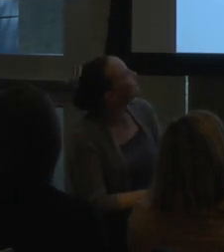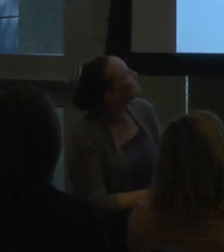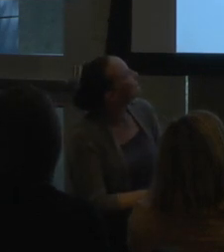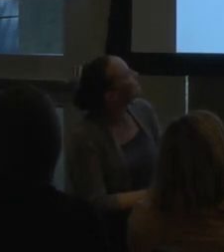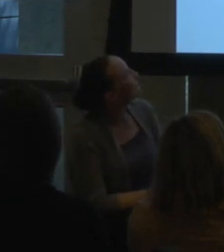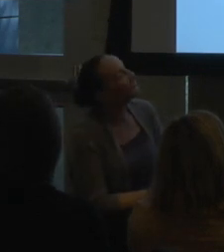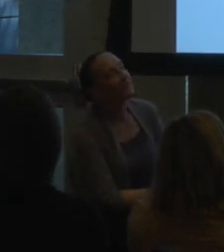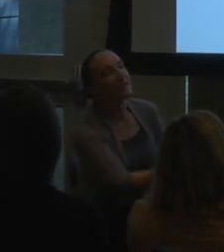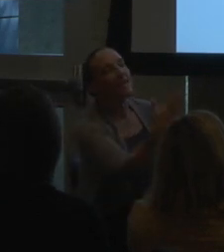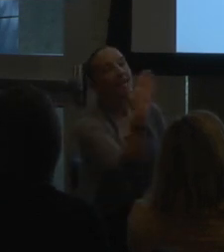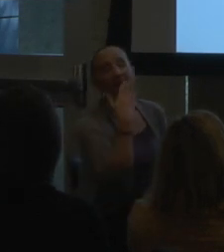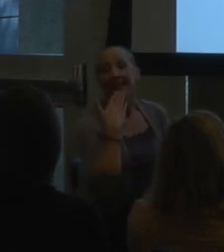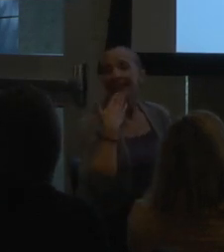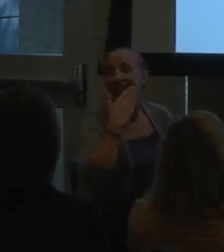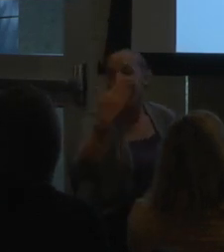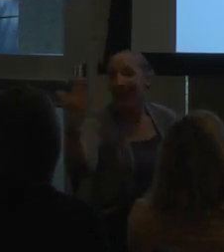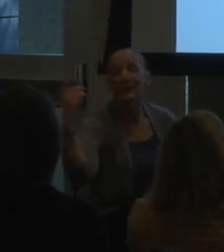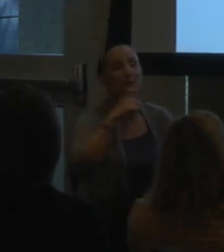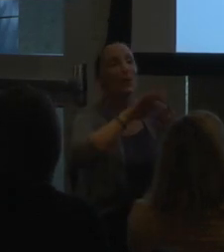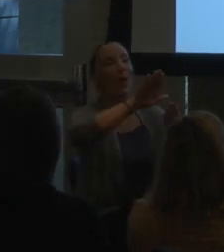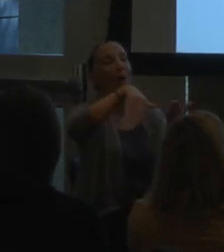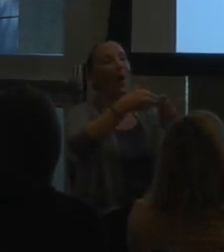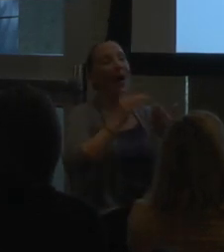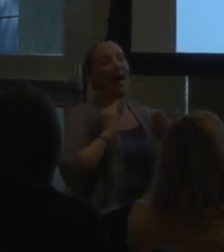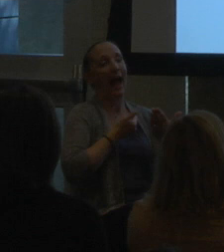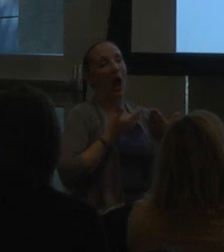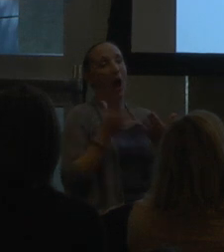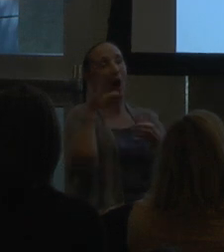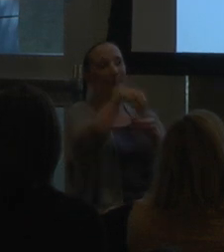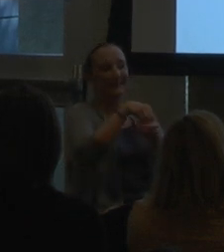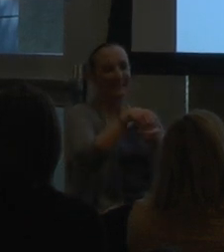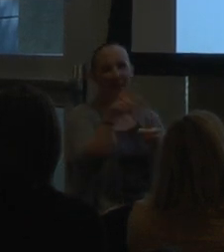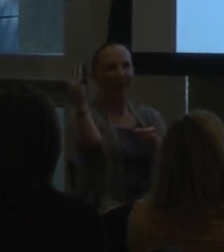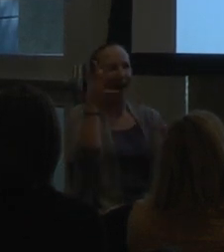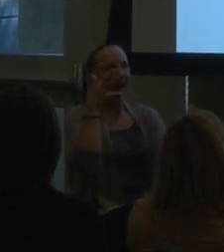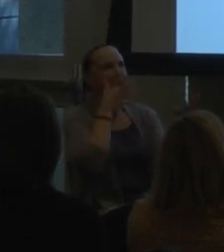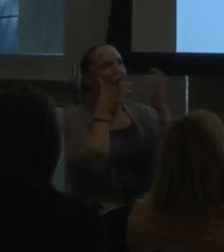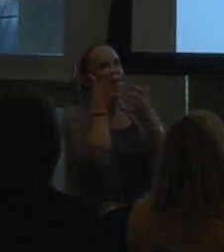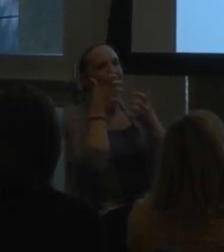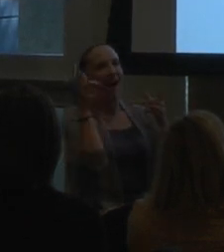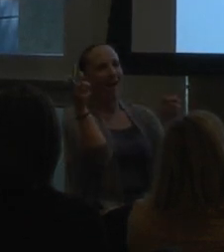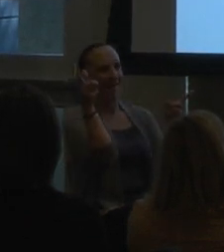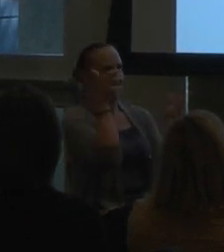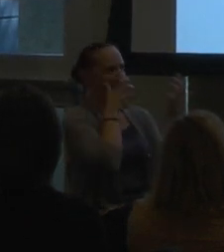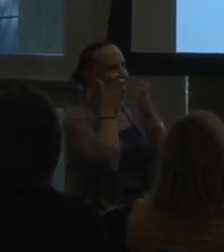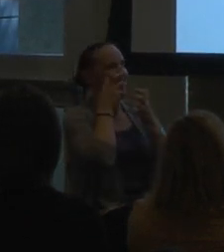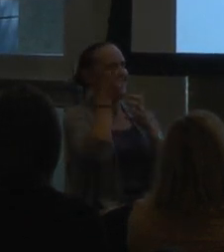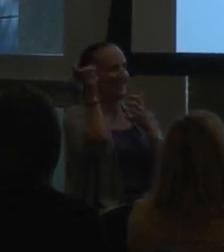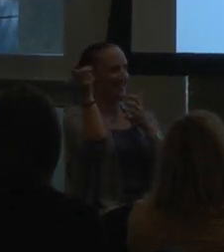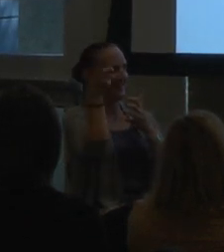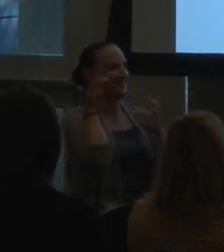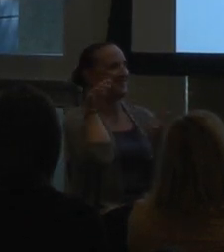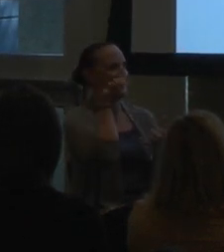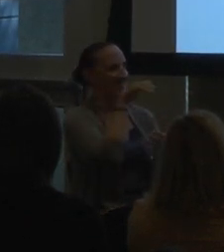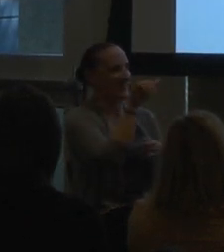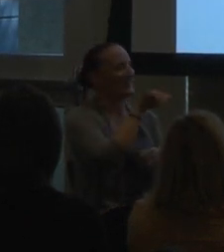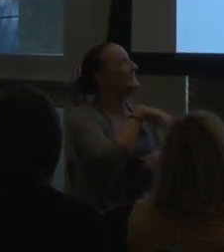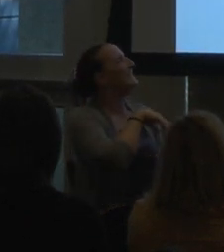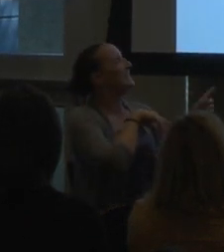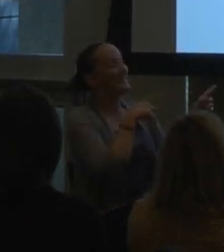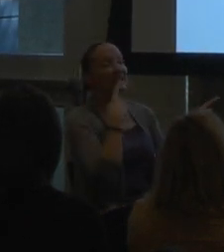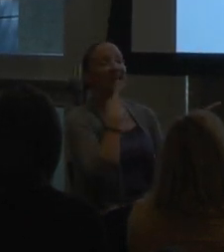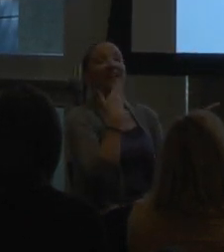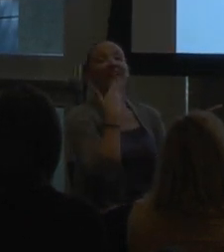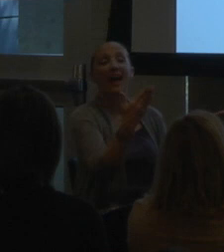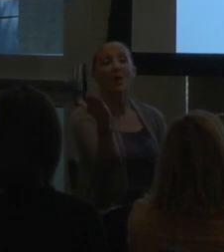And thanks to all of our participants. Again, we really need to appreciate the people who volunteer to be in